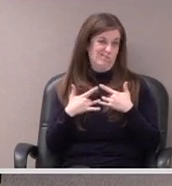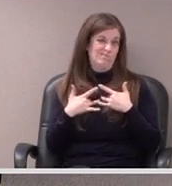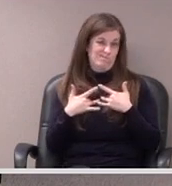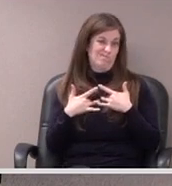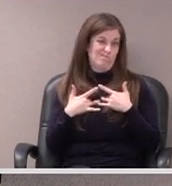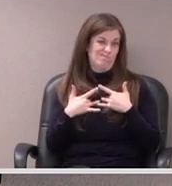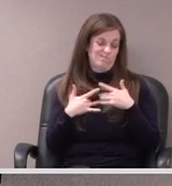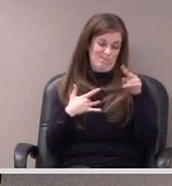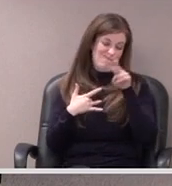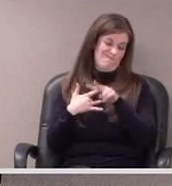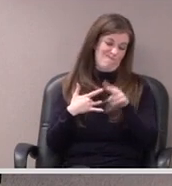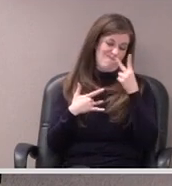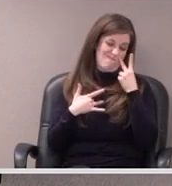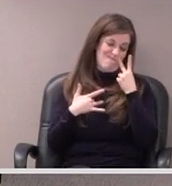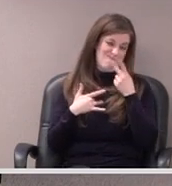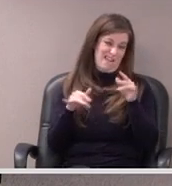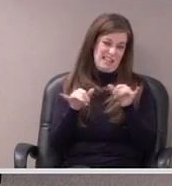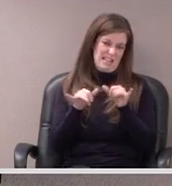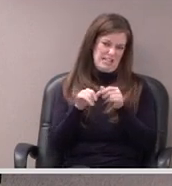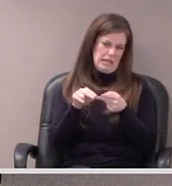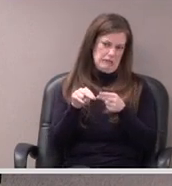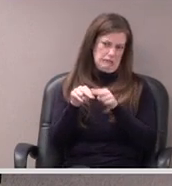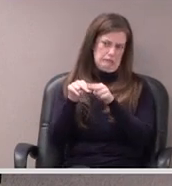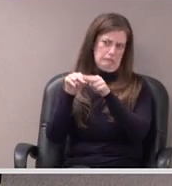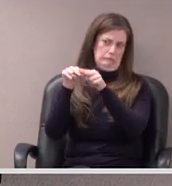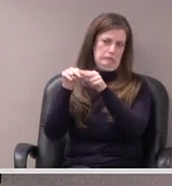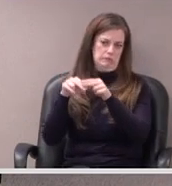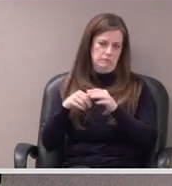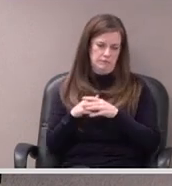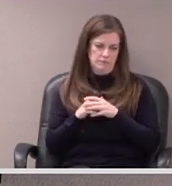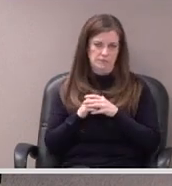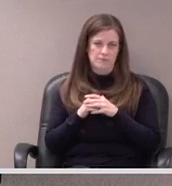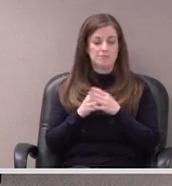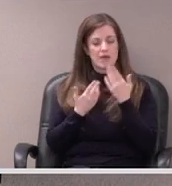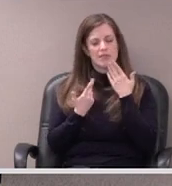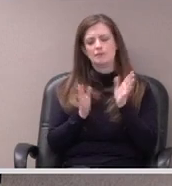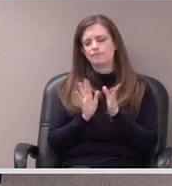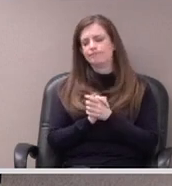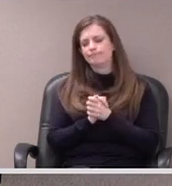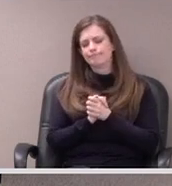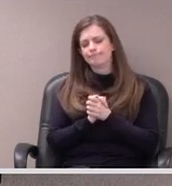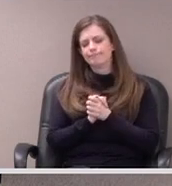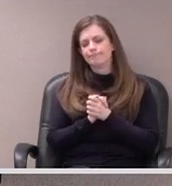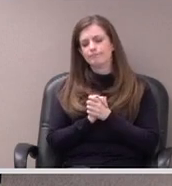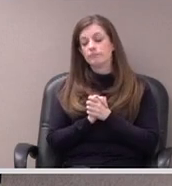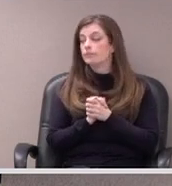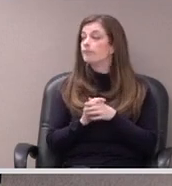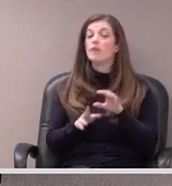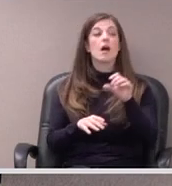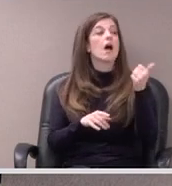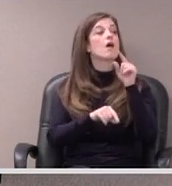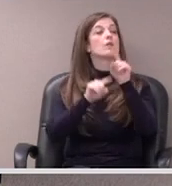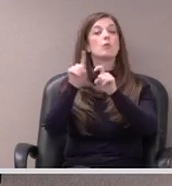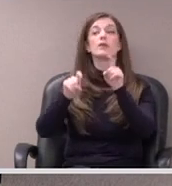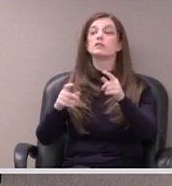saw the size float upward like that. Oh, thank you. Okay. Other